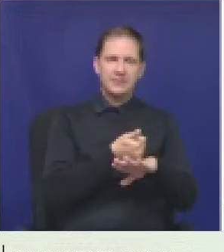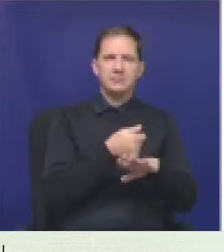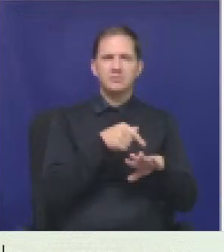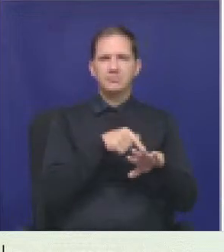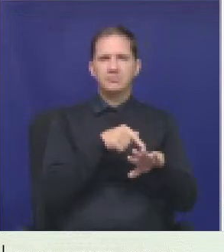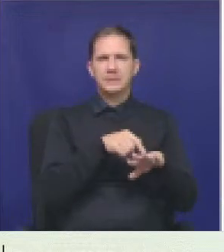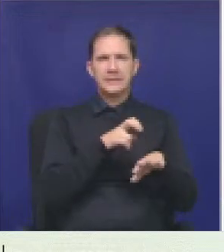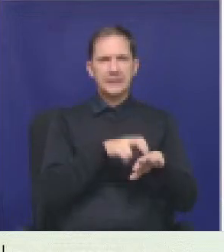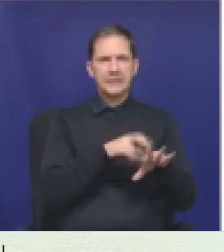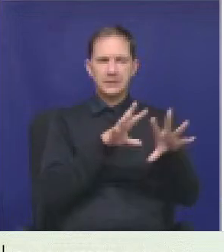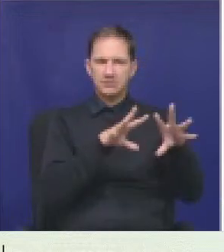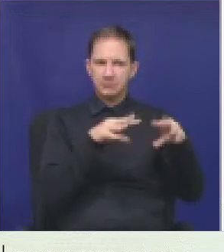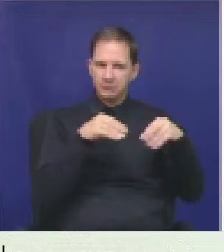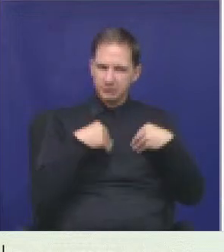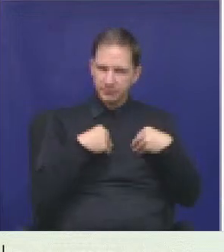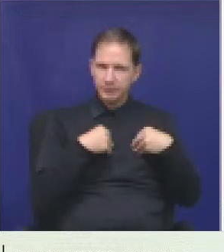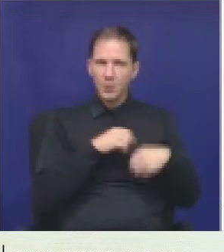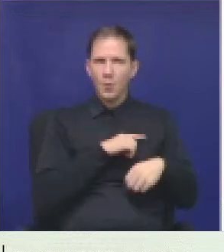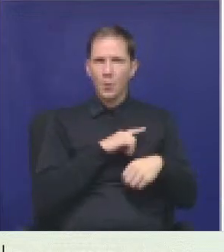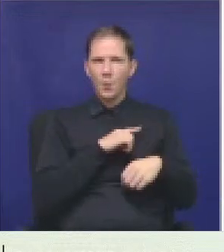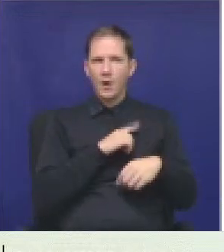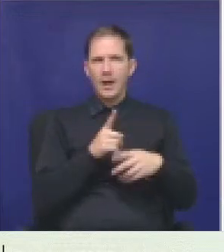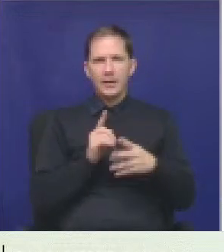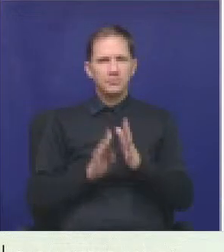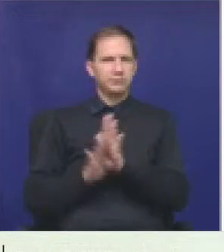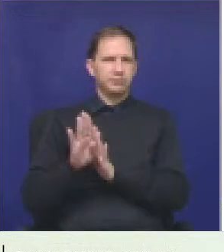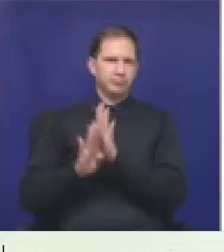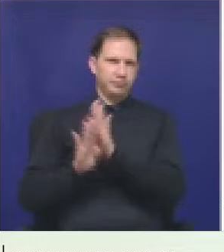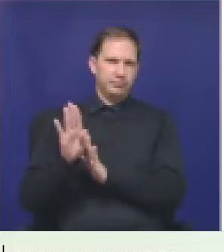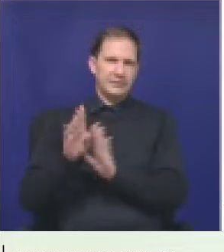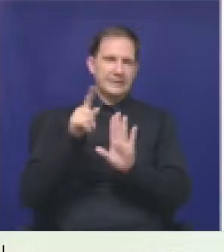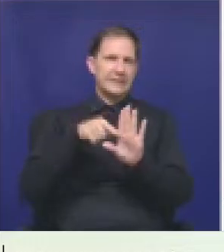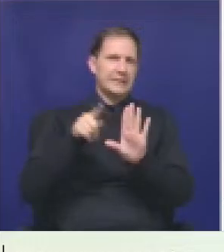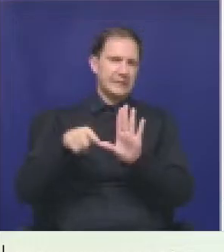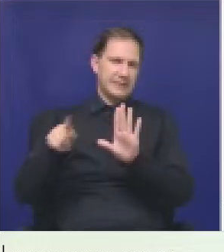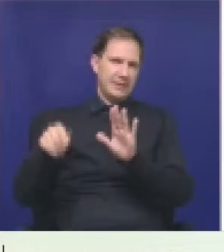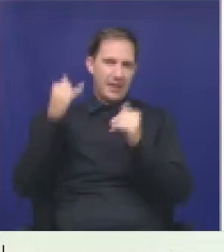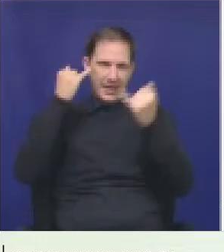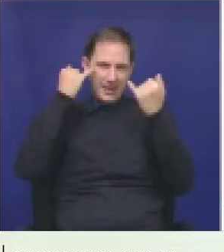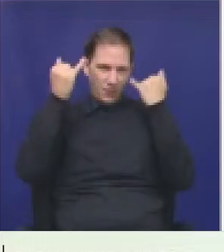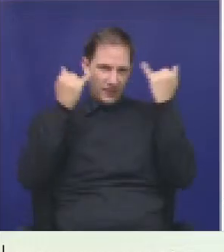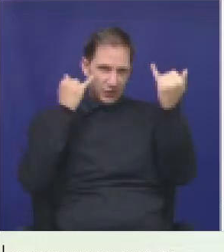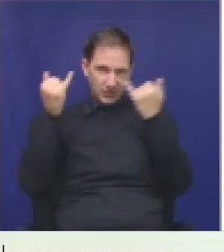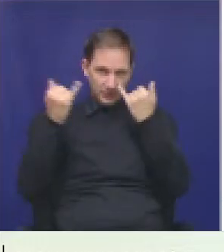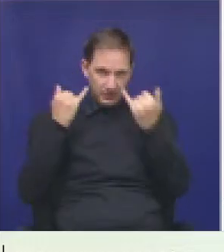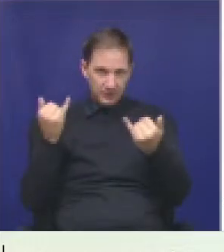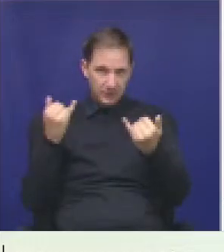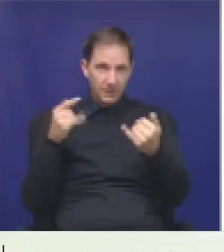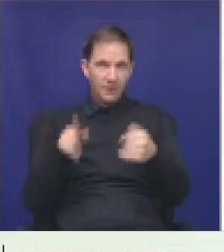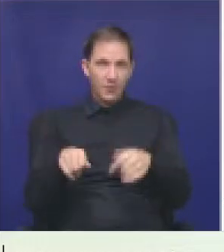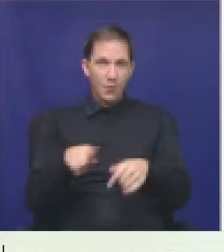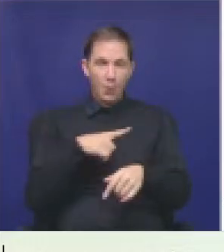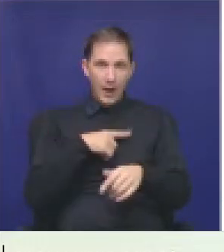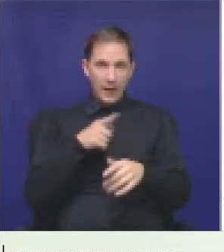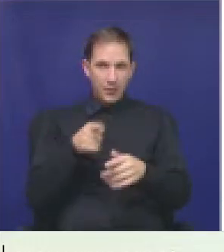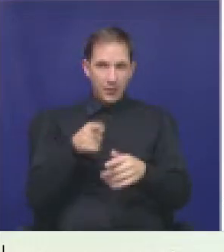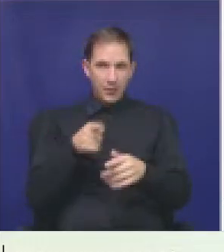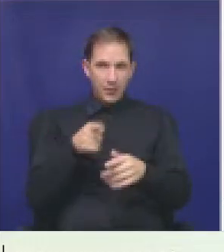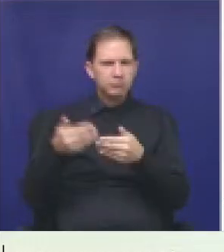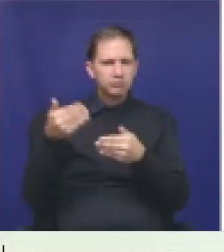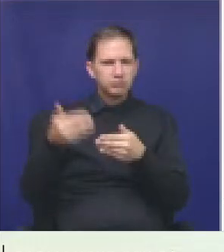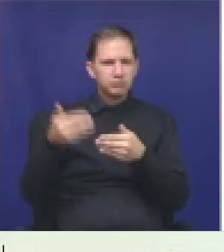track implementation and impact on statistical innovation, particularly within the continuous population survey and